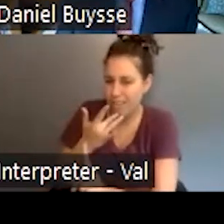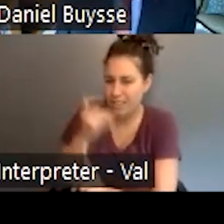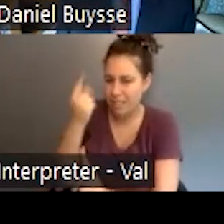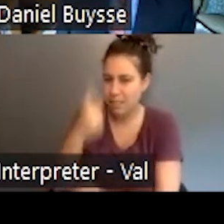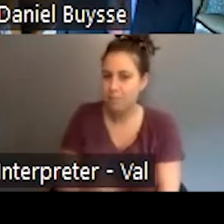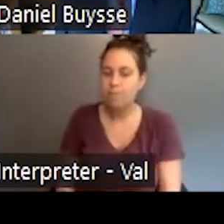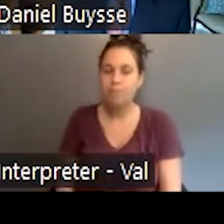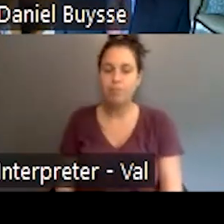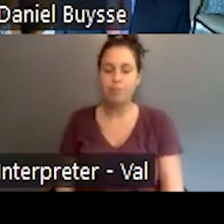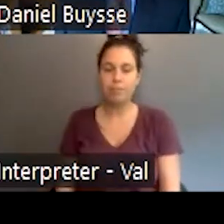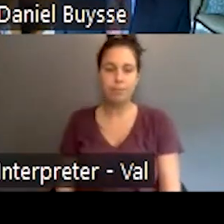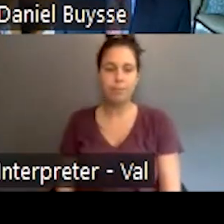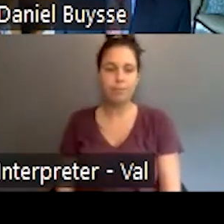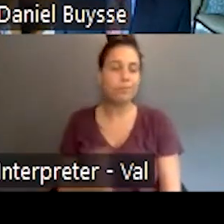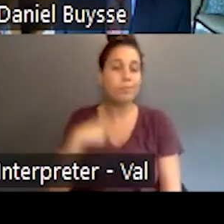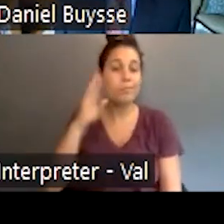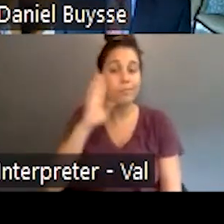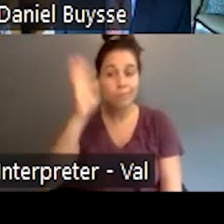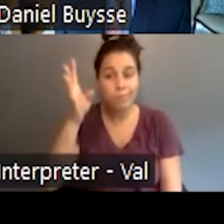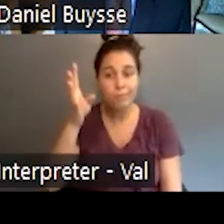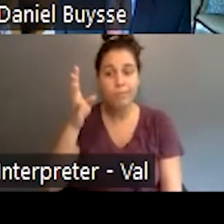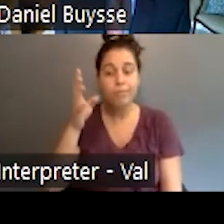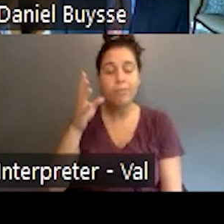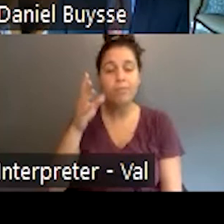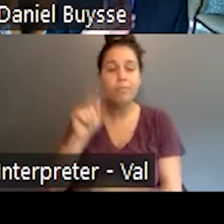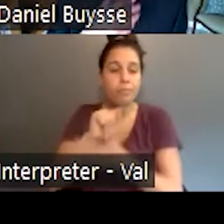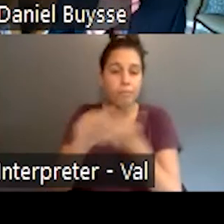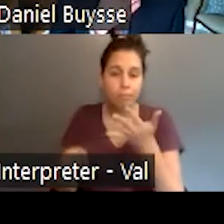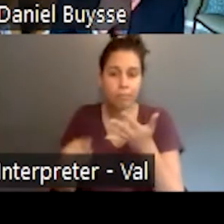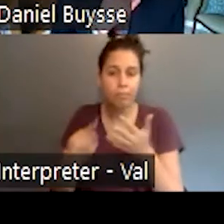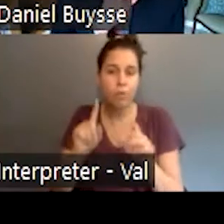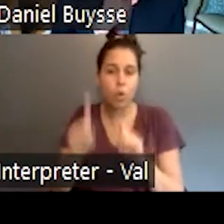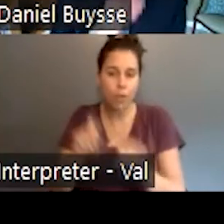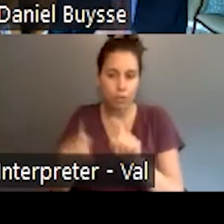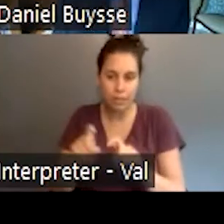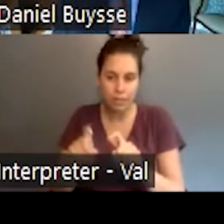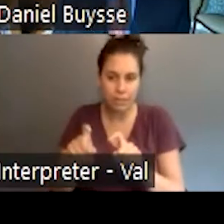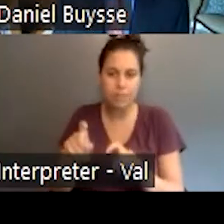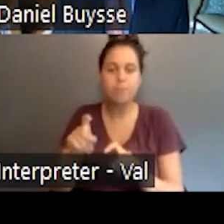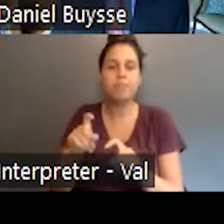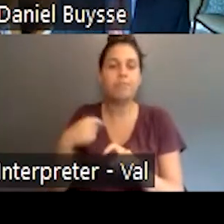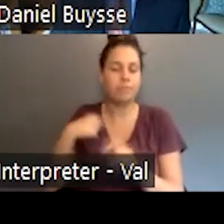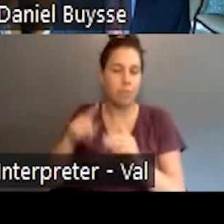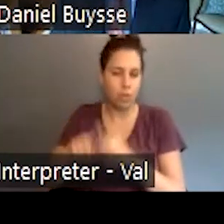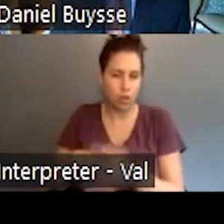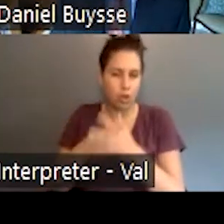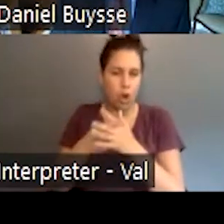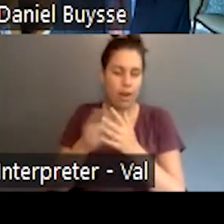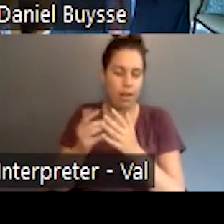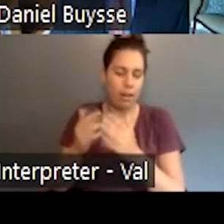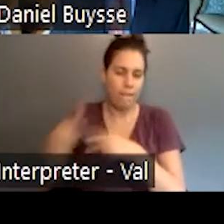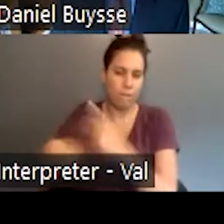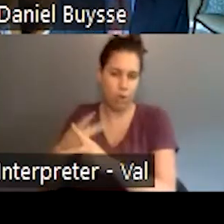So I came up with the following questionnaire, which is, I've now started to version it, so this was